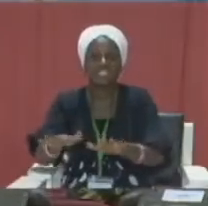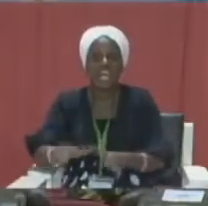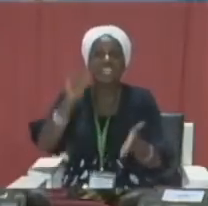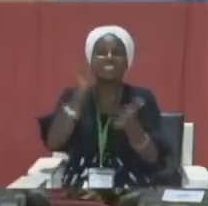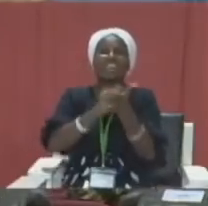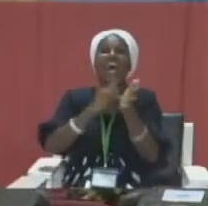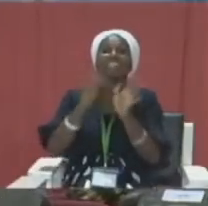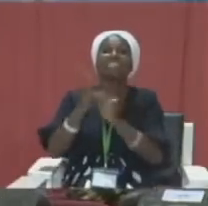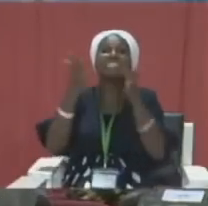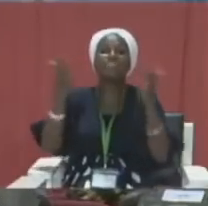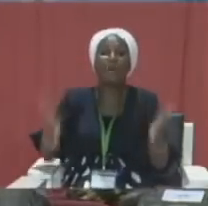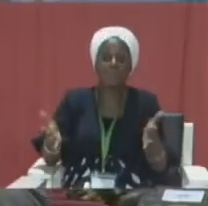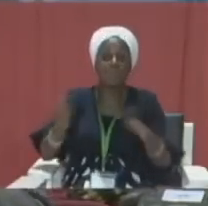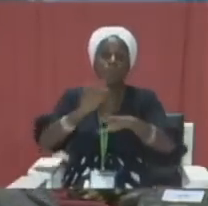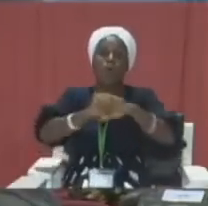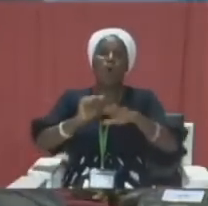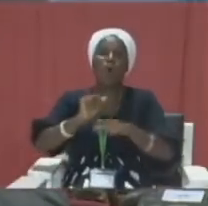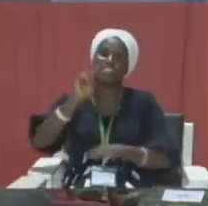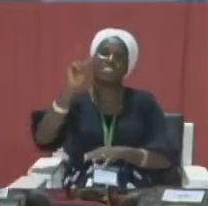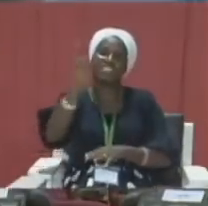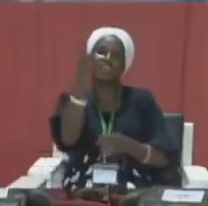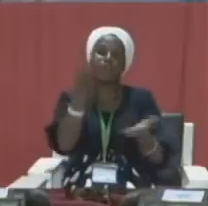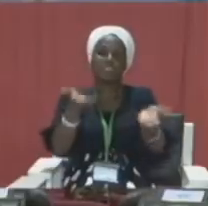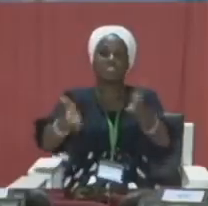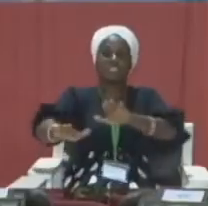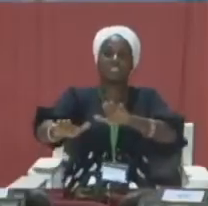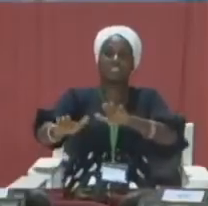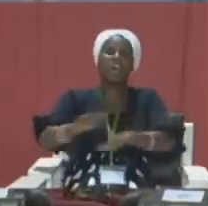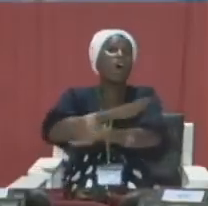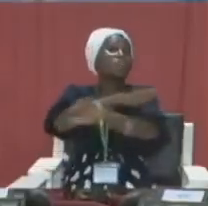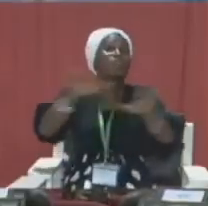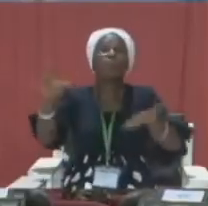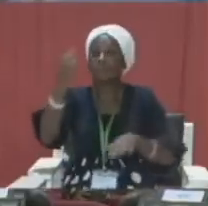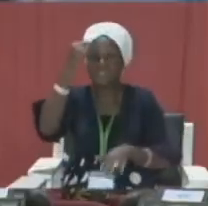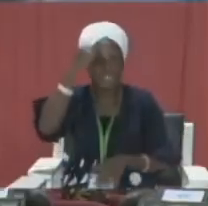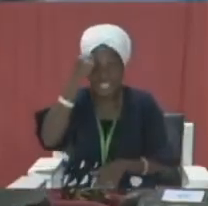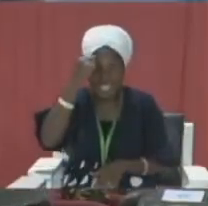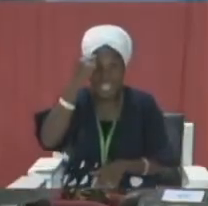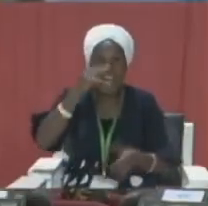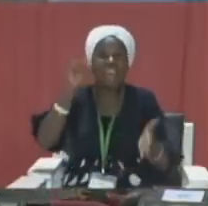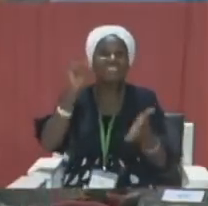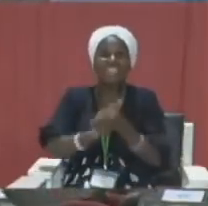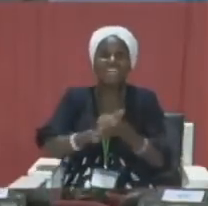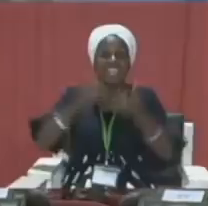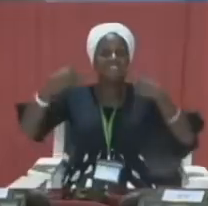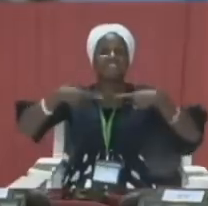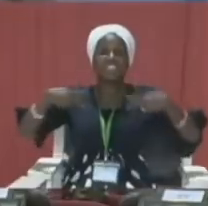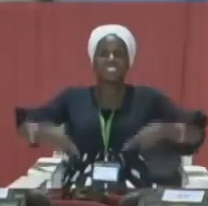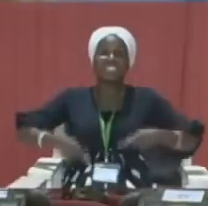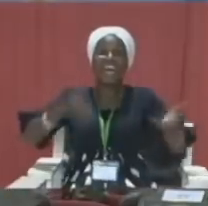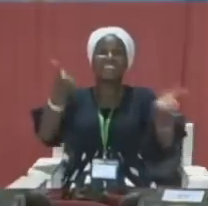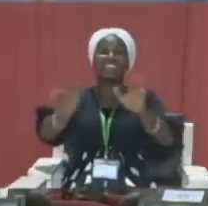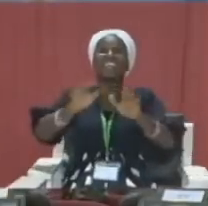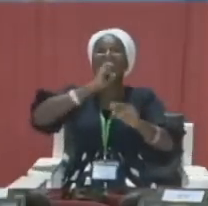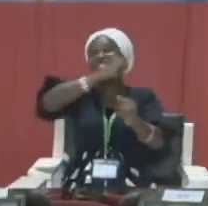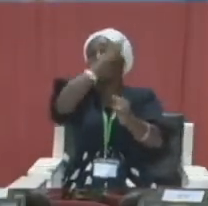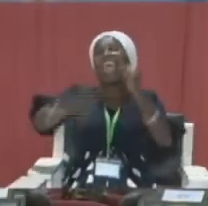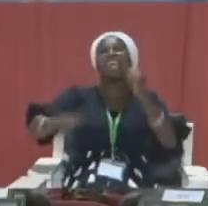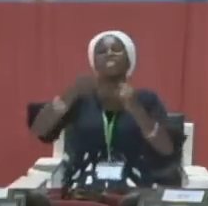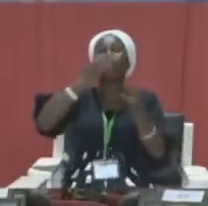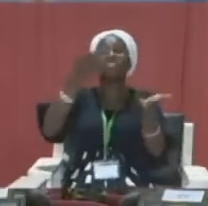calls second death. Do not think that physical death is the end of death.